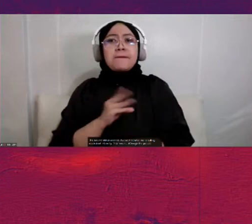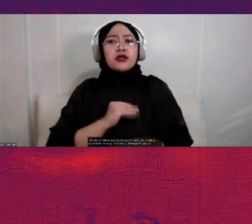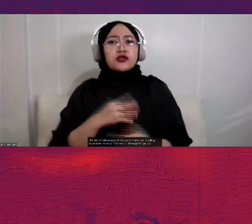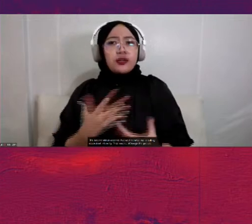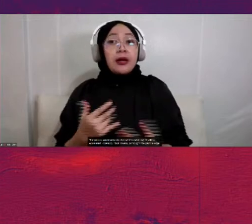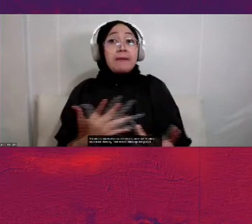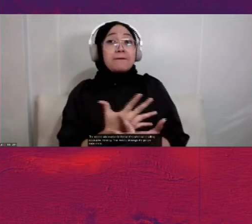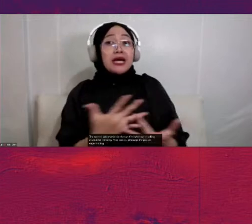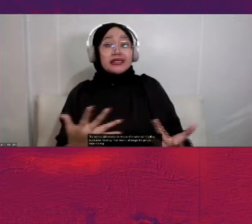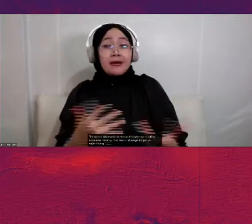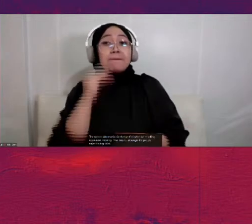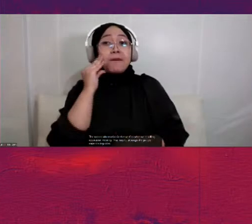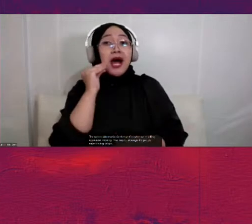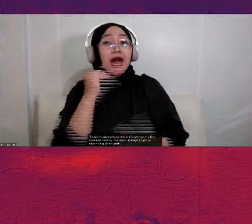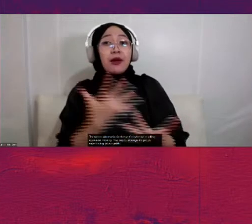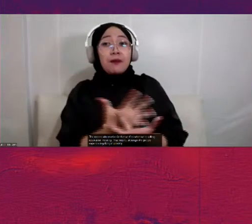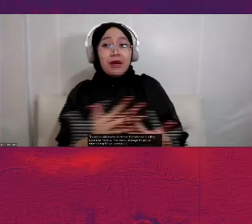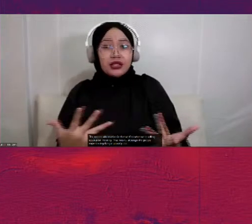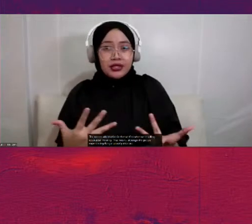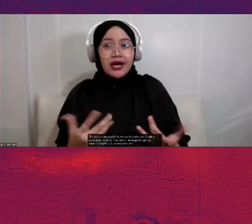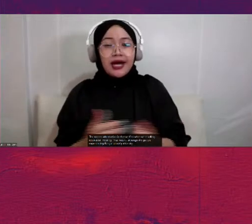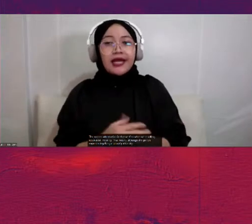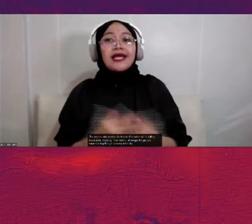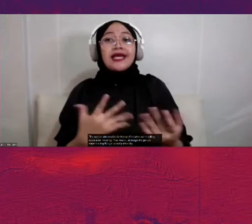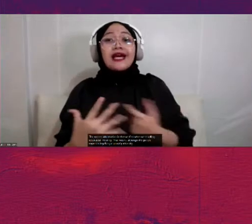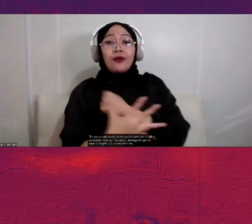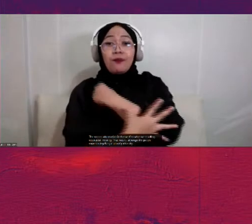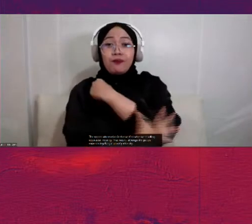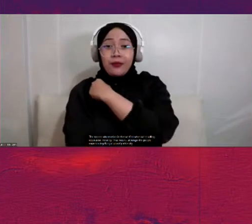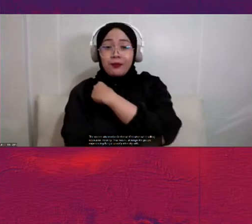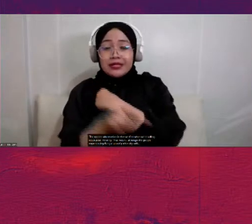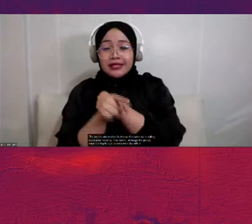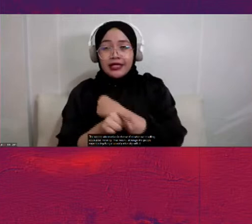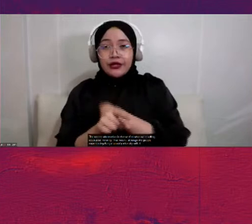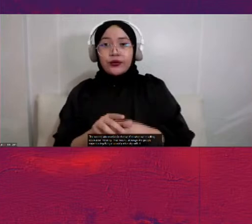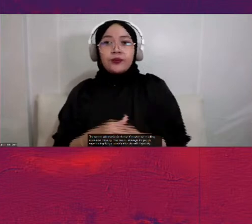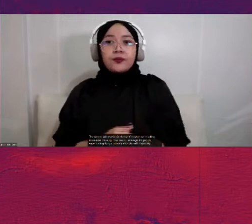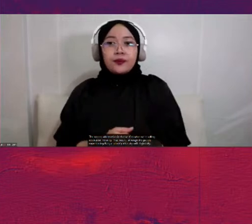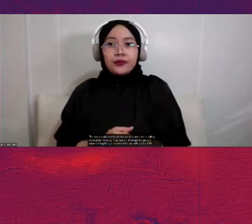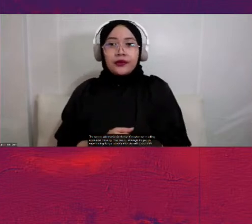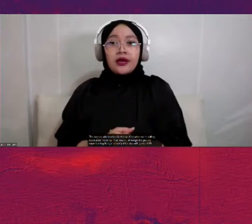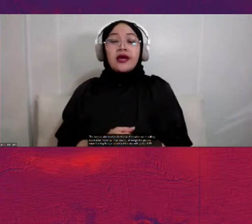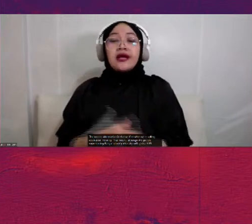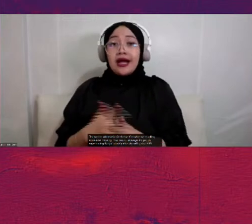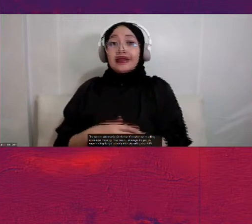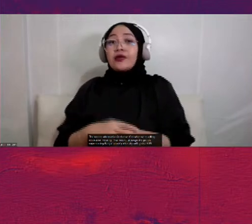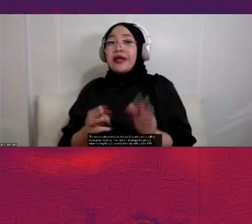people experiencing greater poverty intensity with the global MPI,